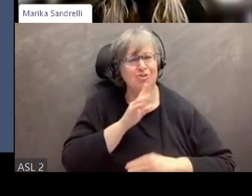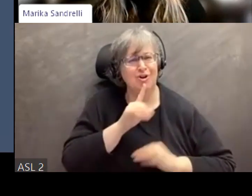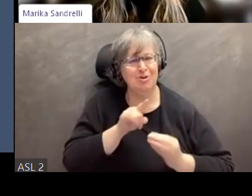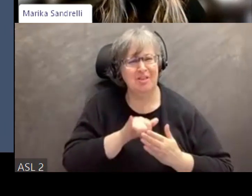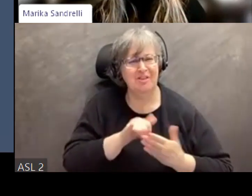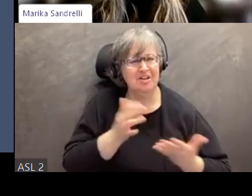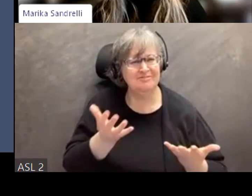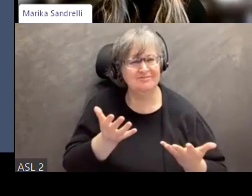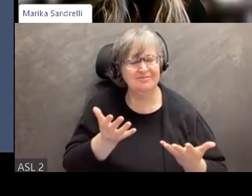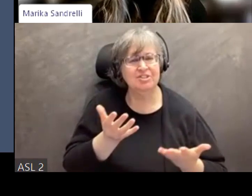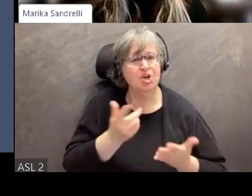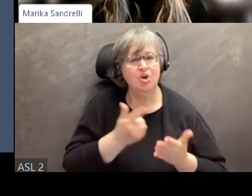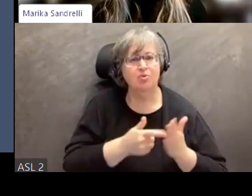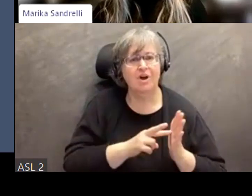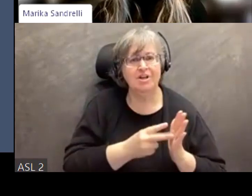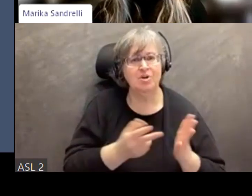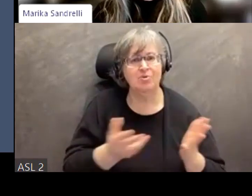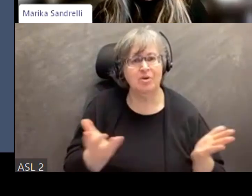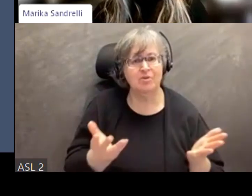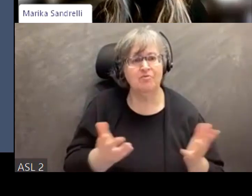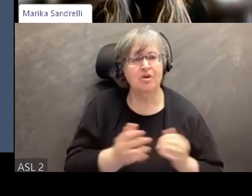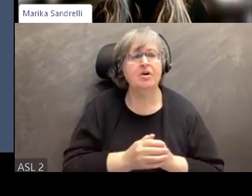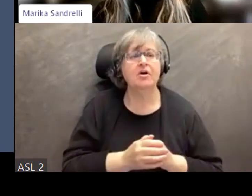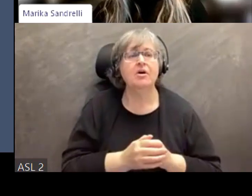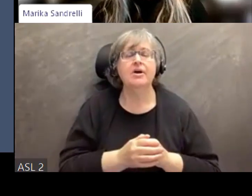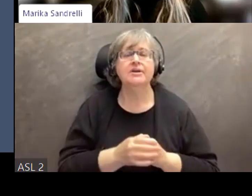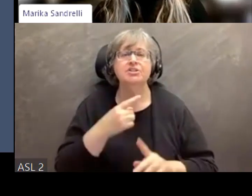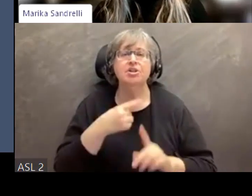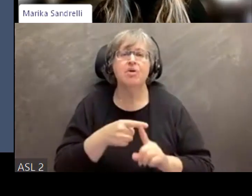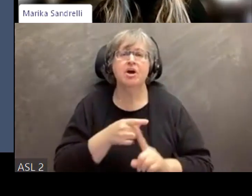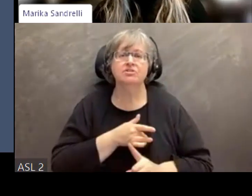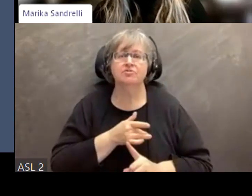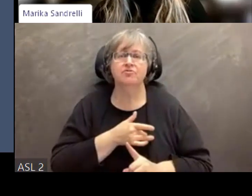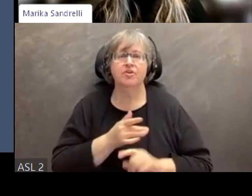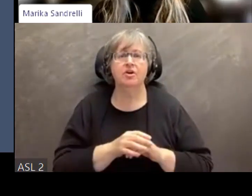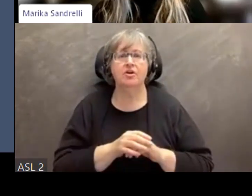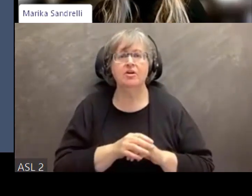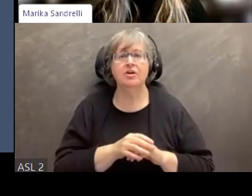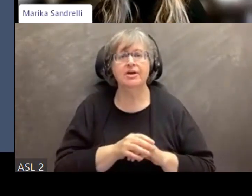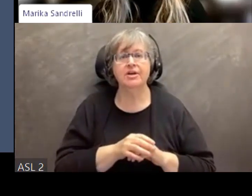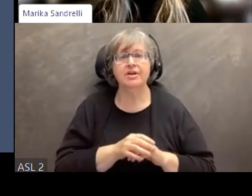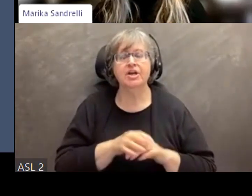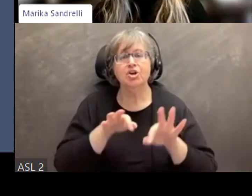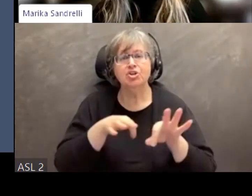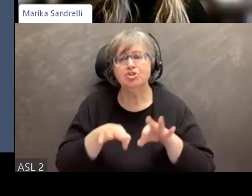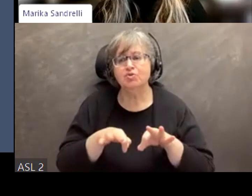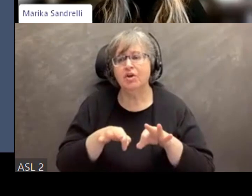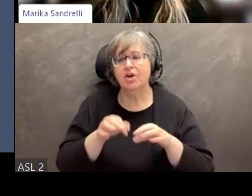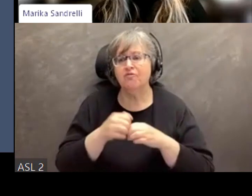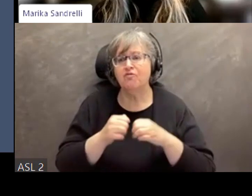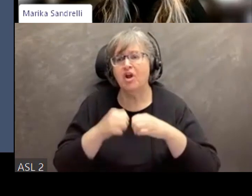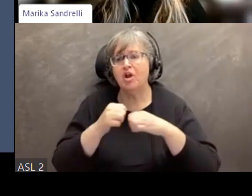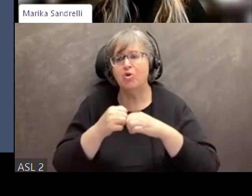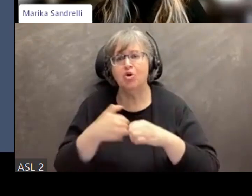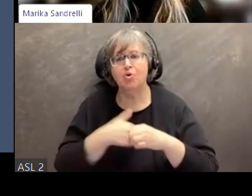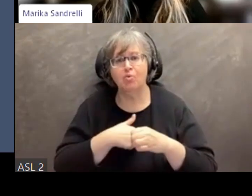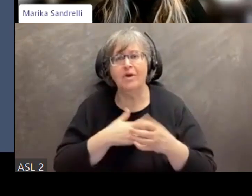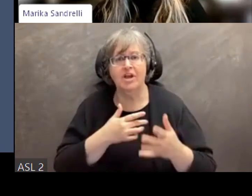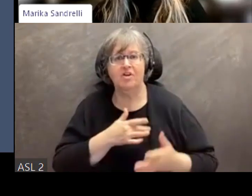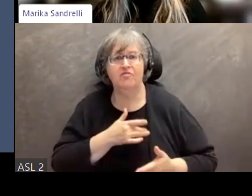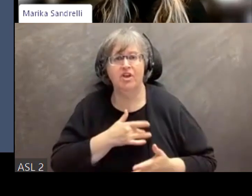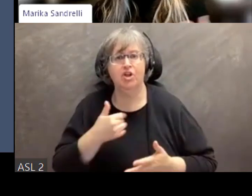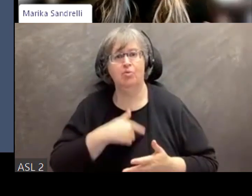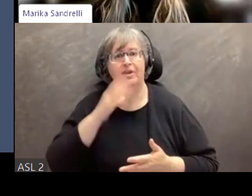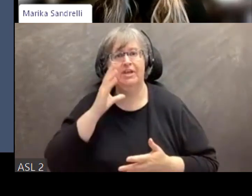we talk about. And really what it is, it's the positive feeling or the explanatory framework that we